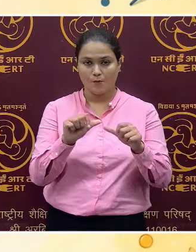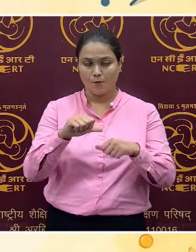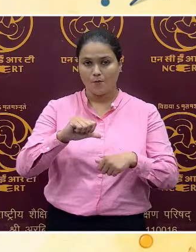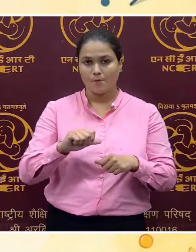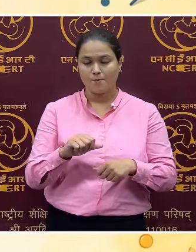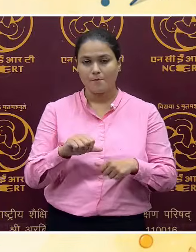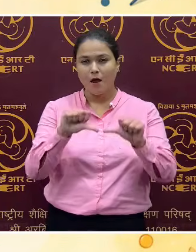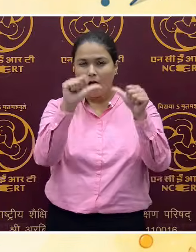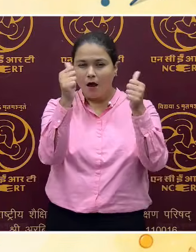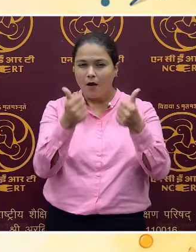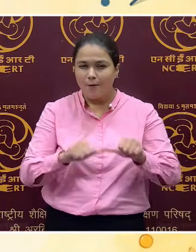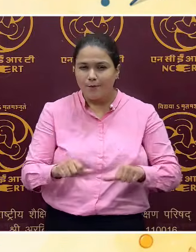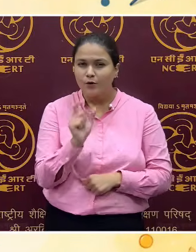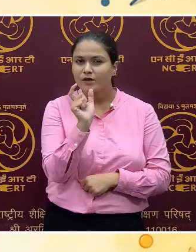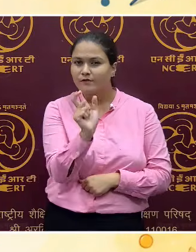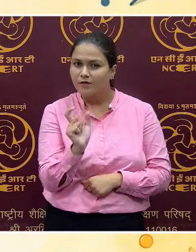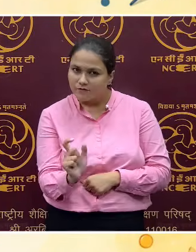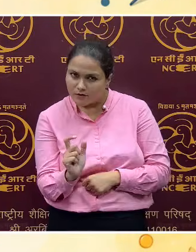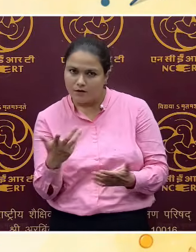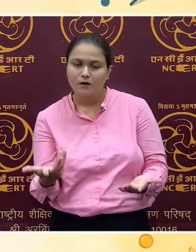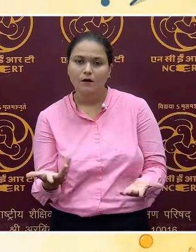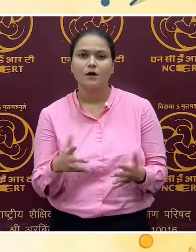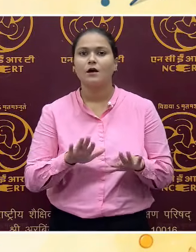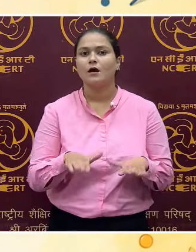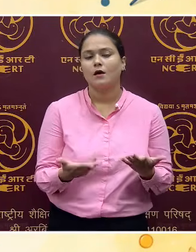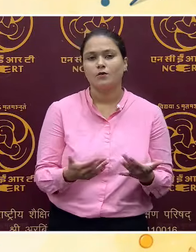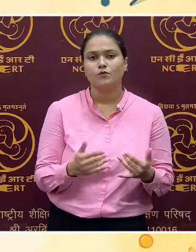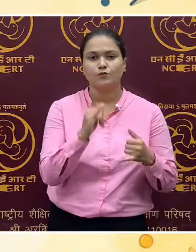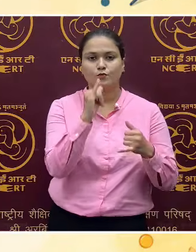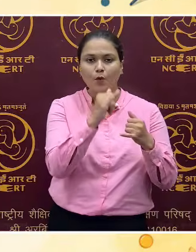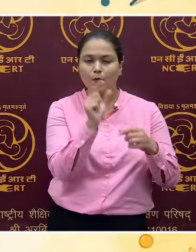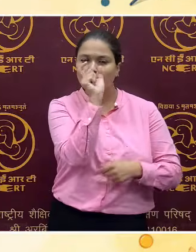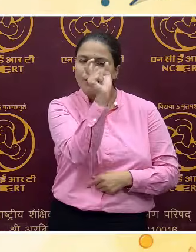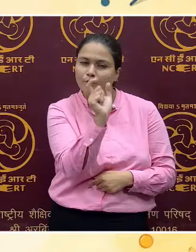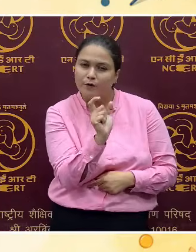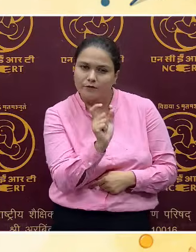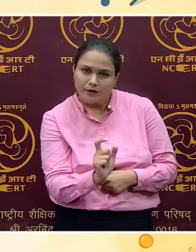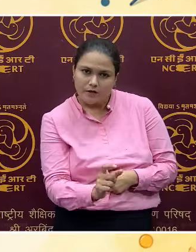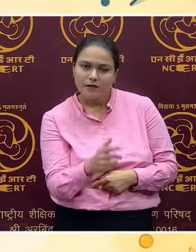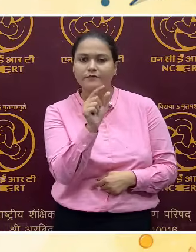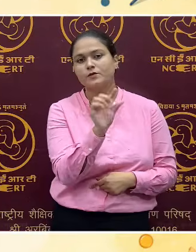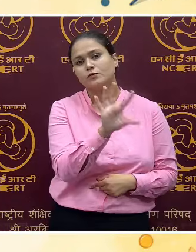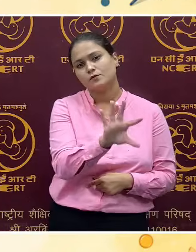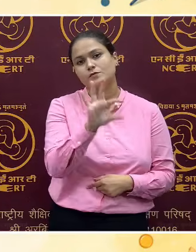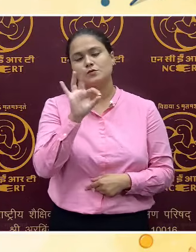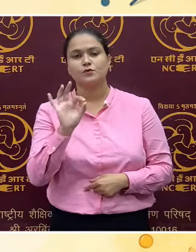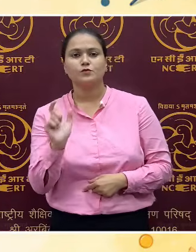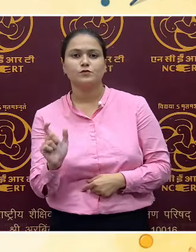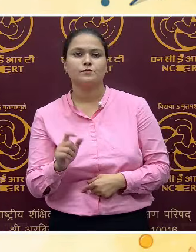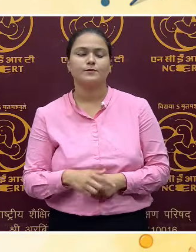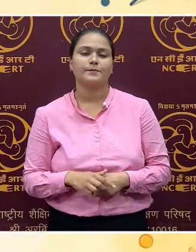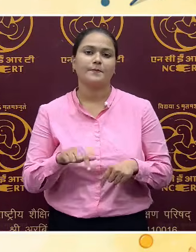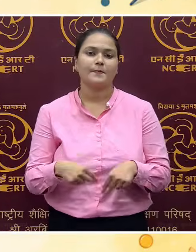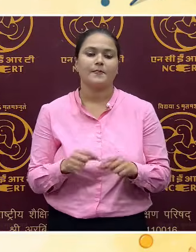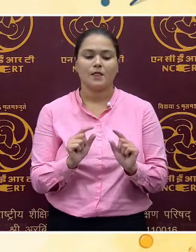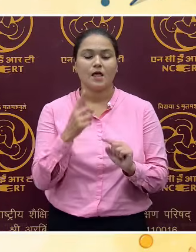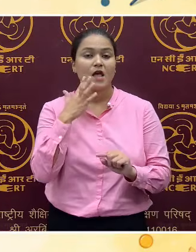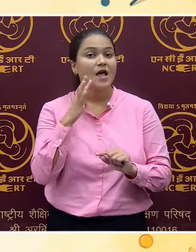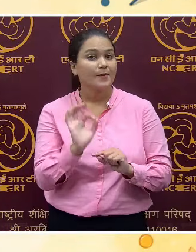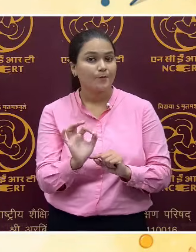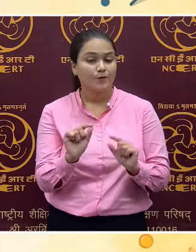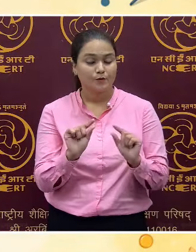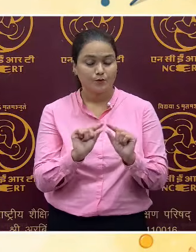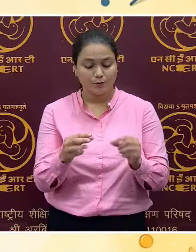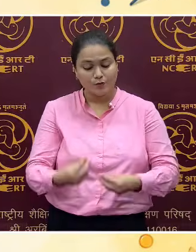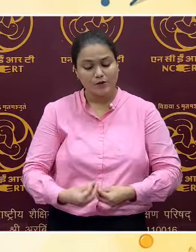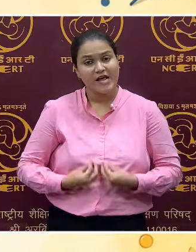of will, would, can, shall, should, may, might, and such modals are used with main verbs to express